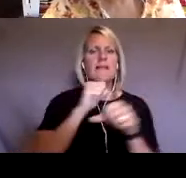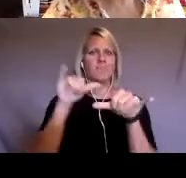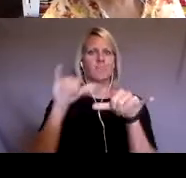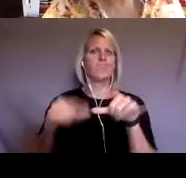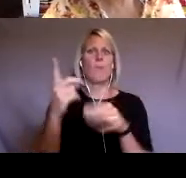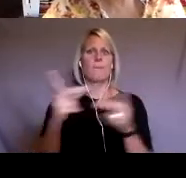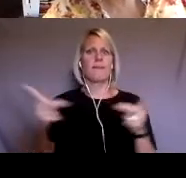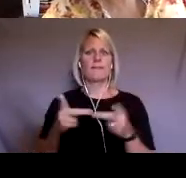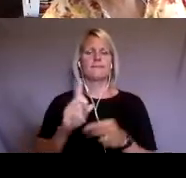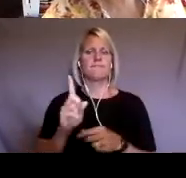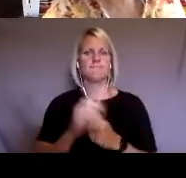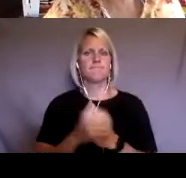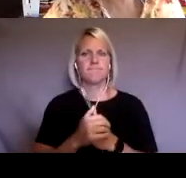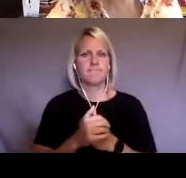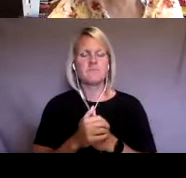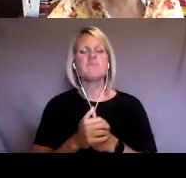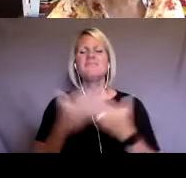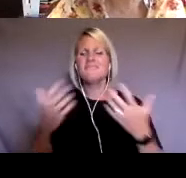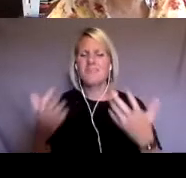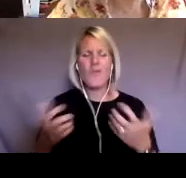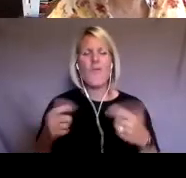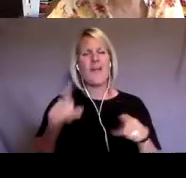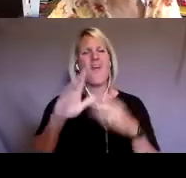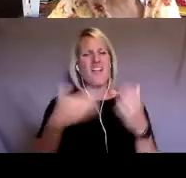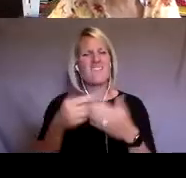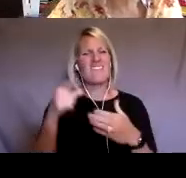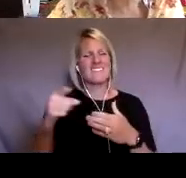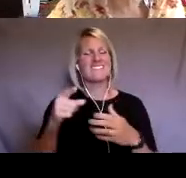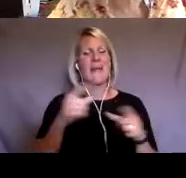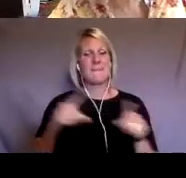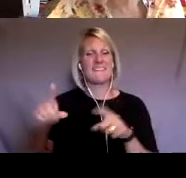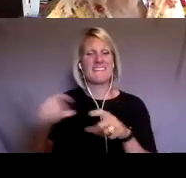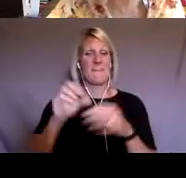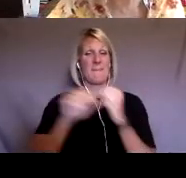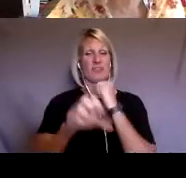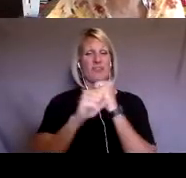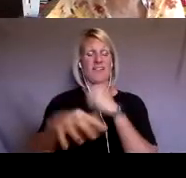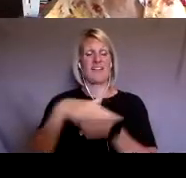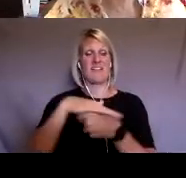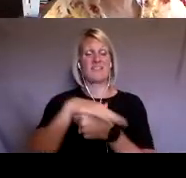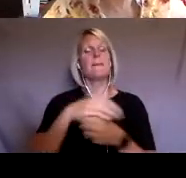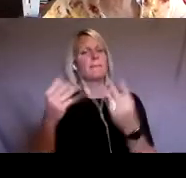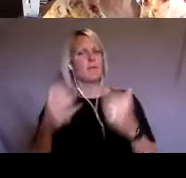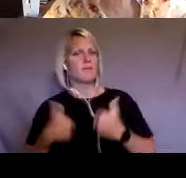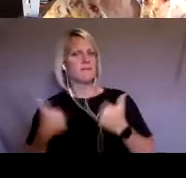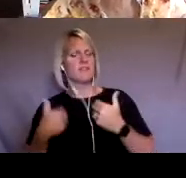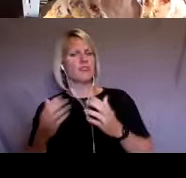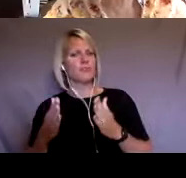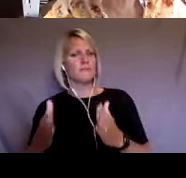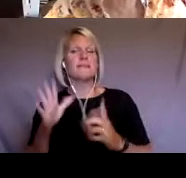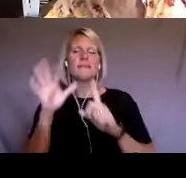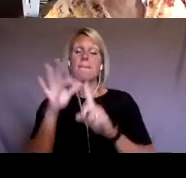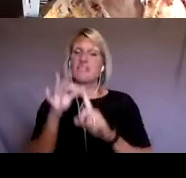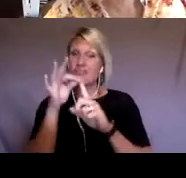So while all this is happening in commercial areas, many residential streets, especially in